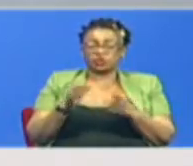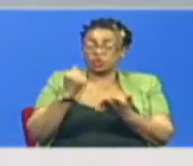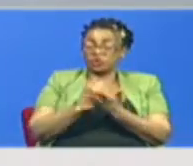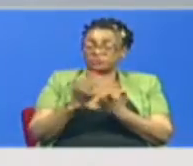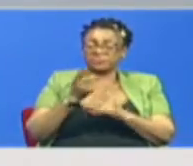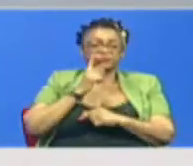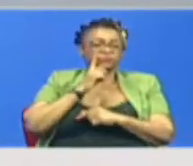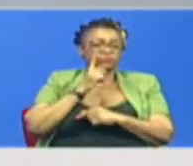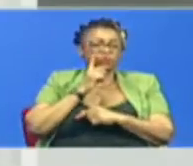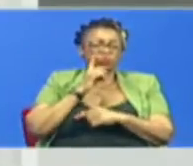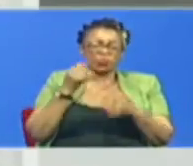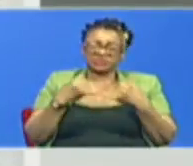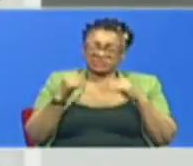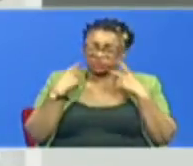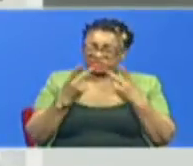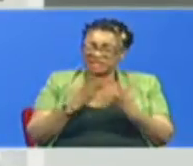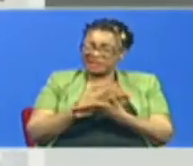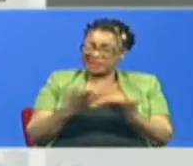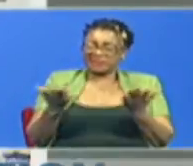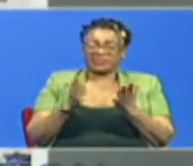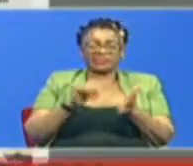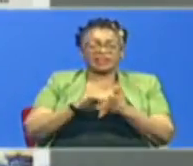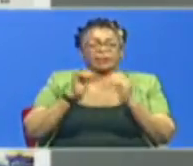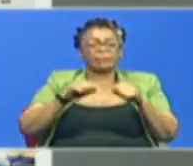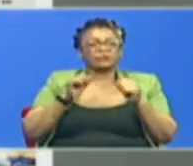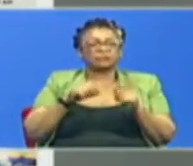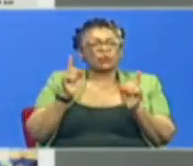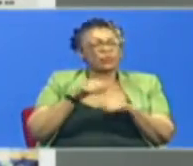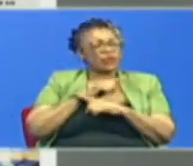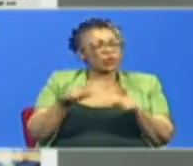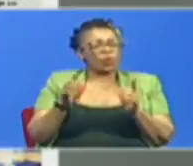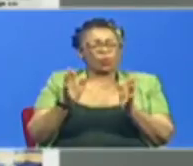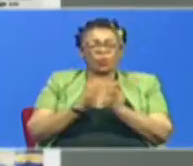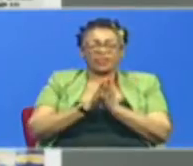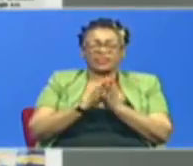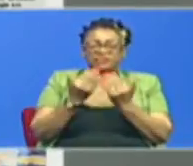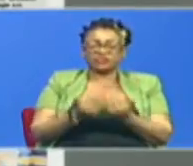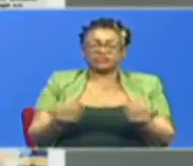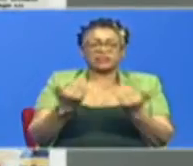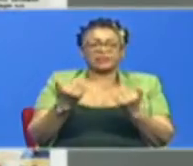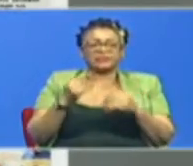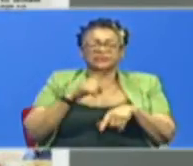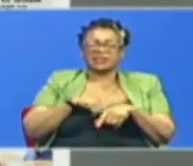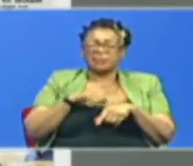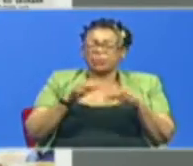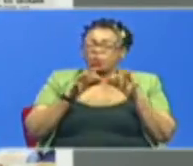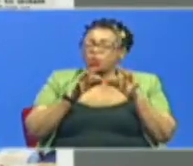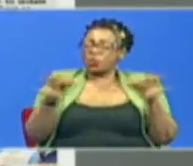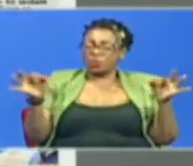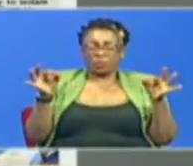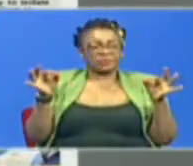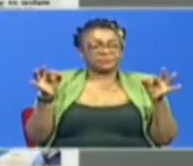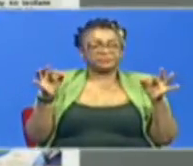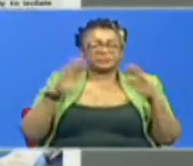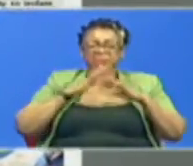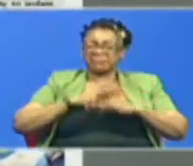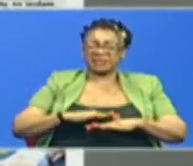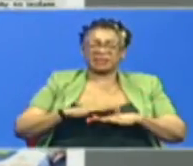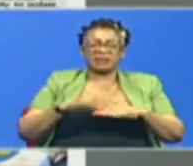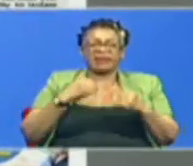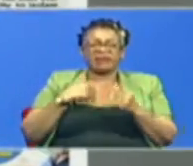look at everything that could go possibly wrong with our children during this long break, from suffering physical, sexual